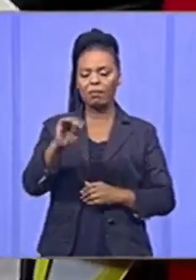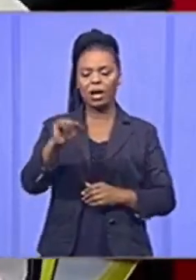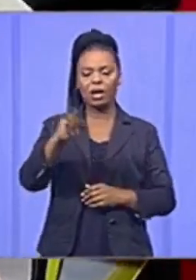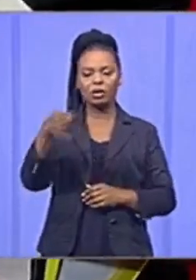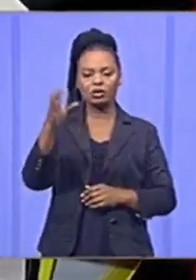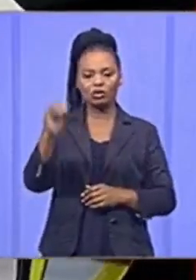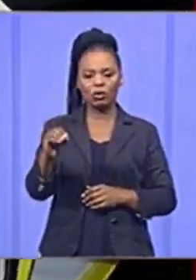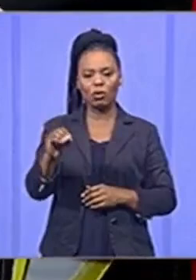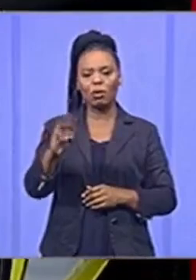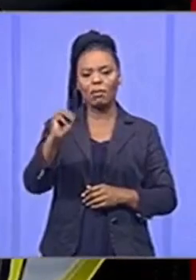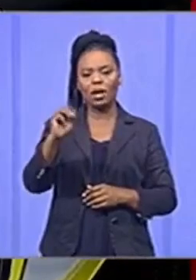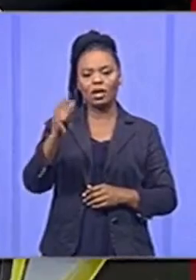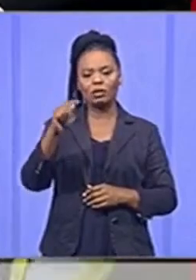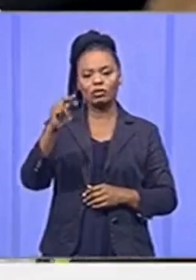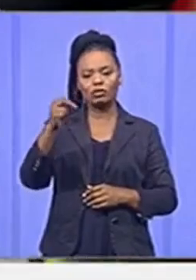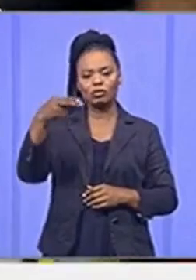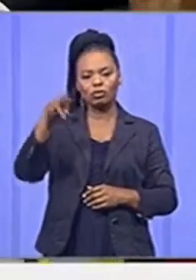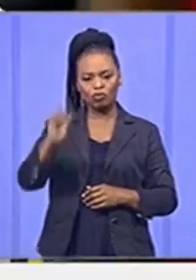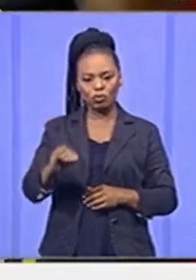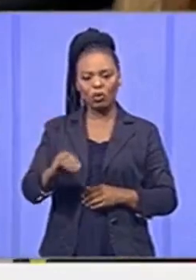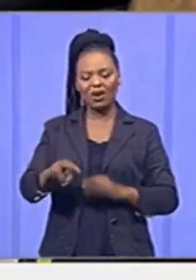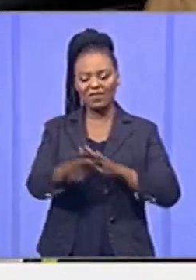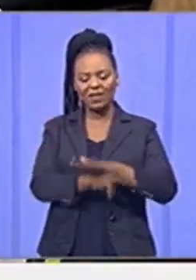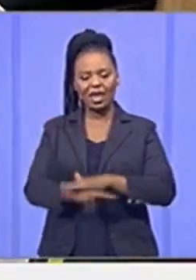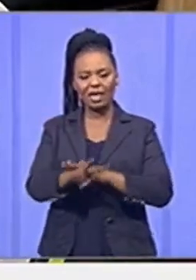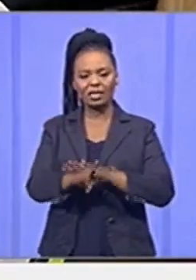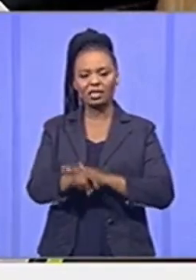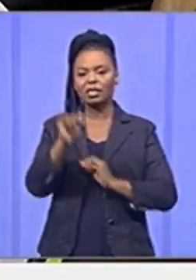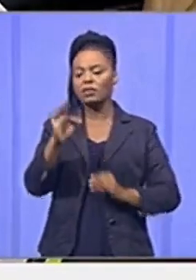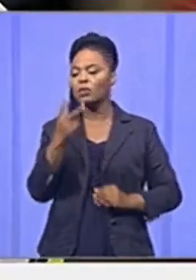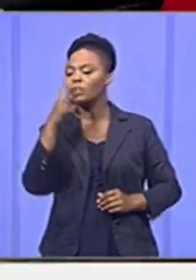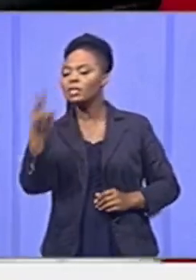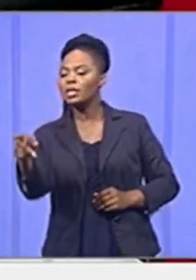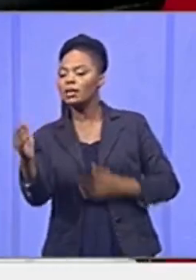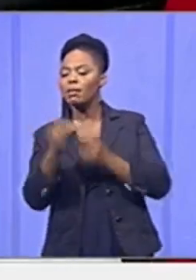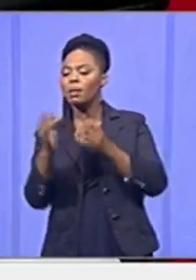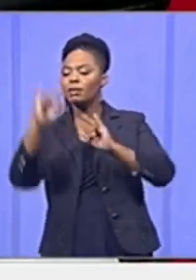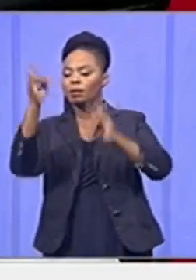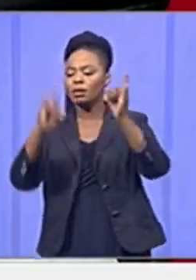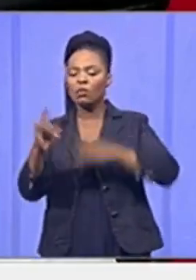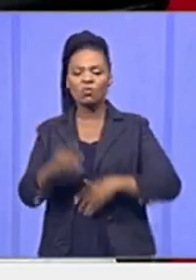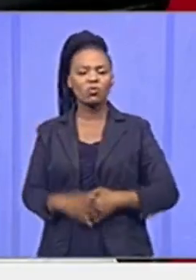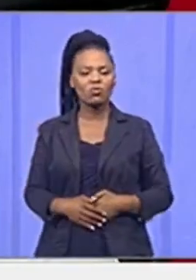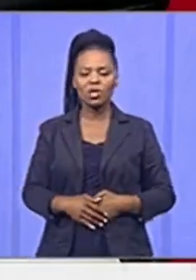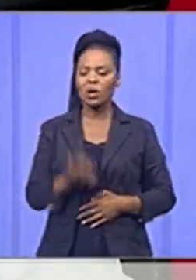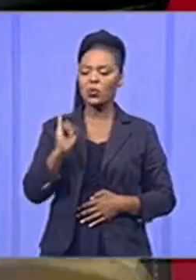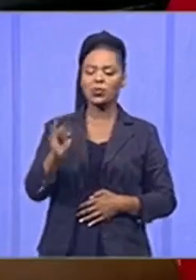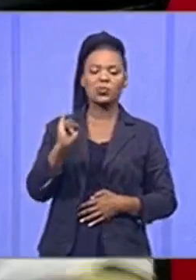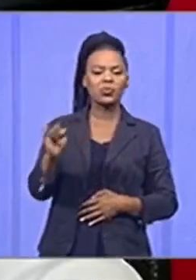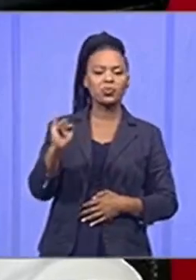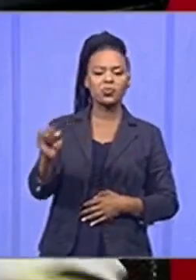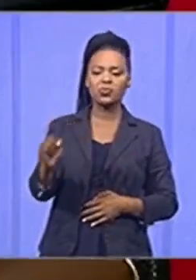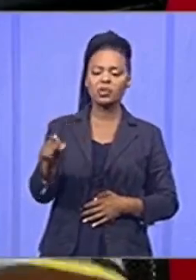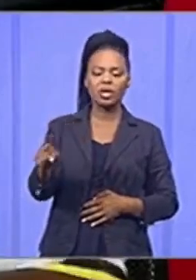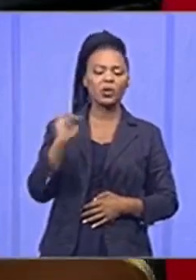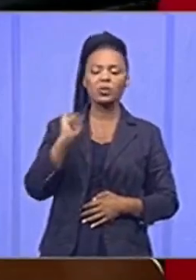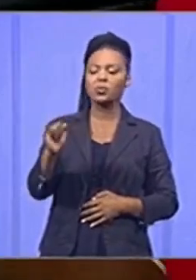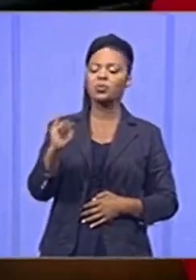near the town. But if you go there, there's nothing. There's